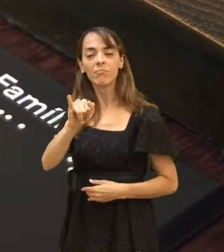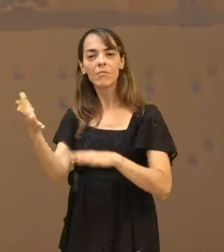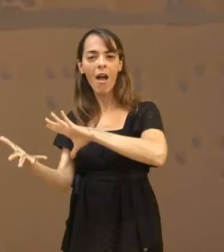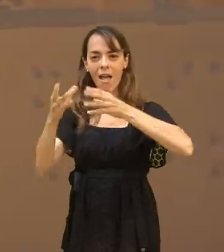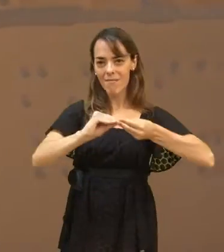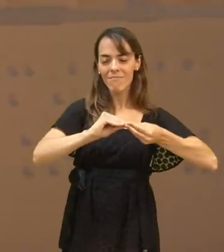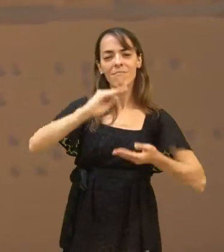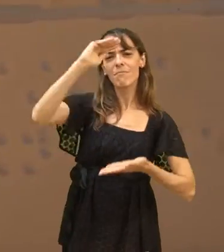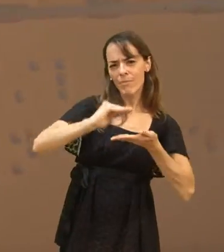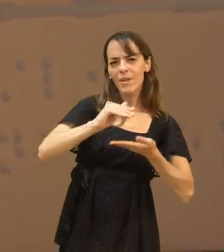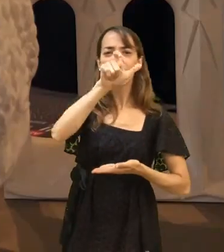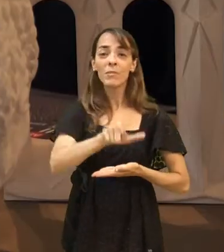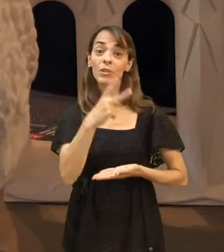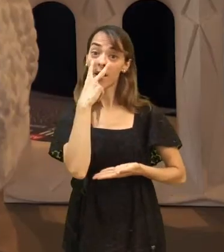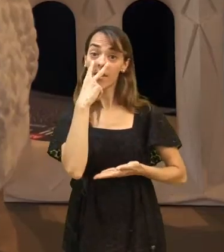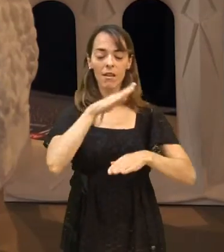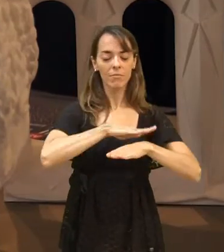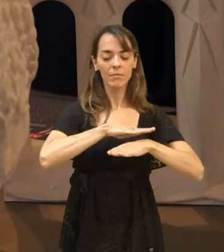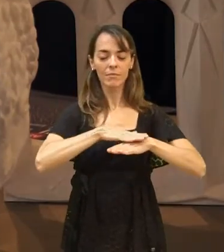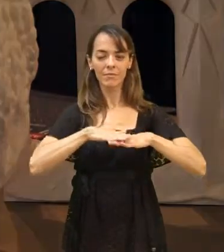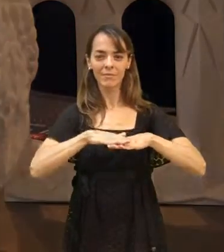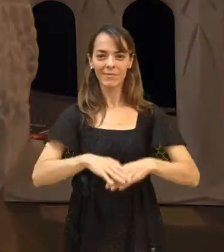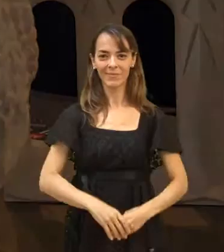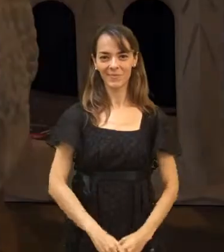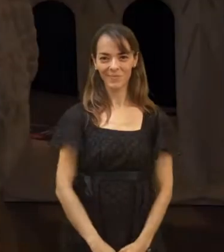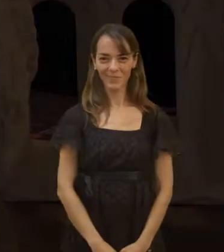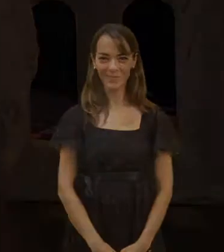now tactile models of much of Gaudi's work.